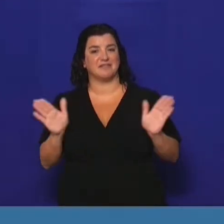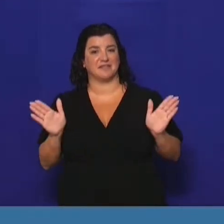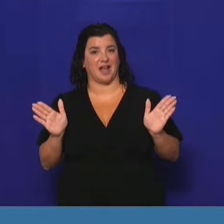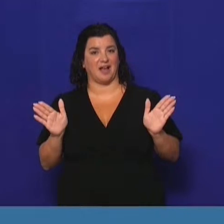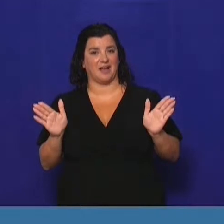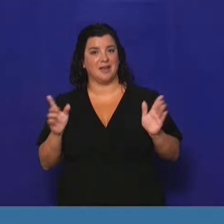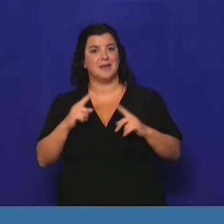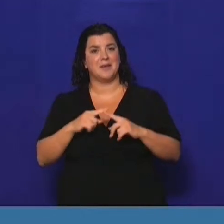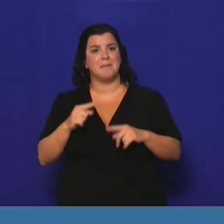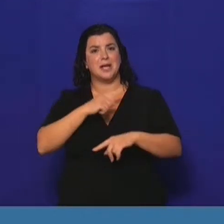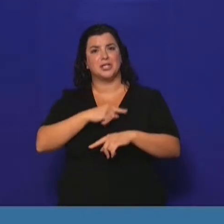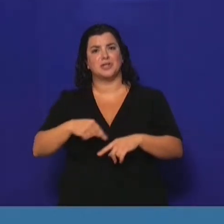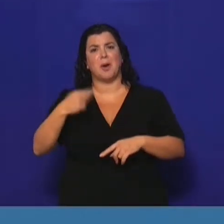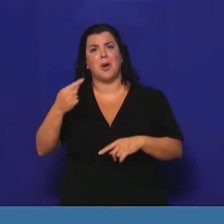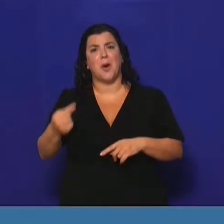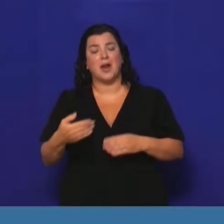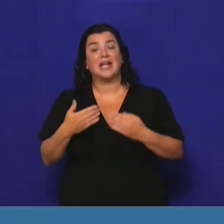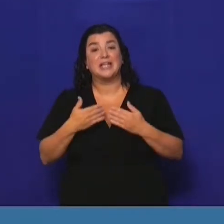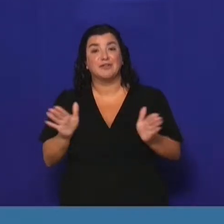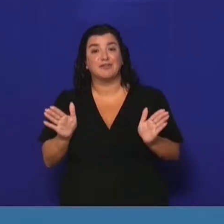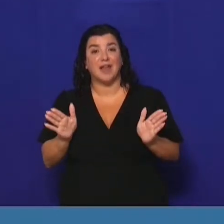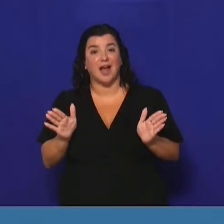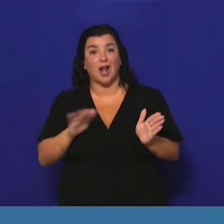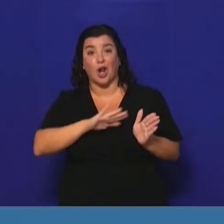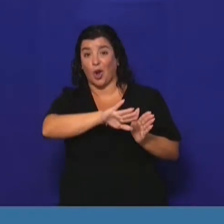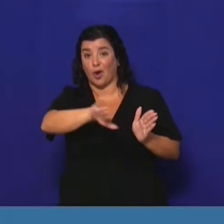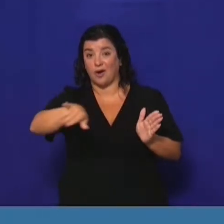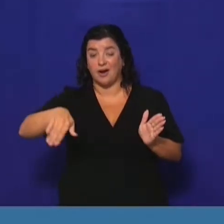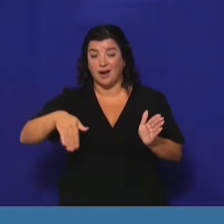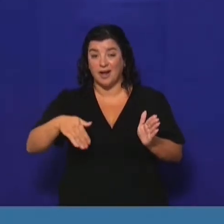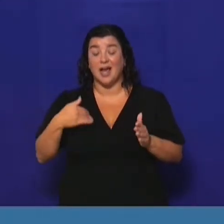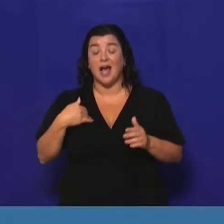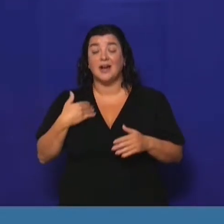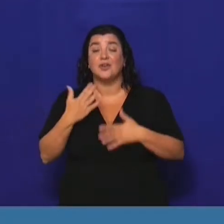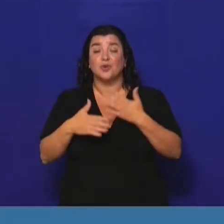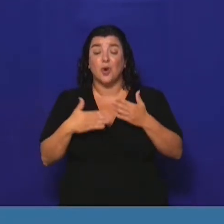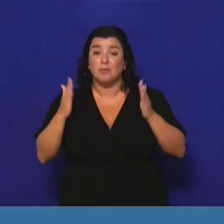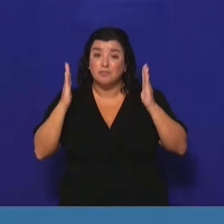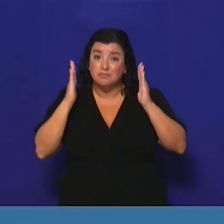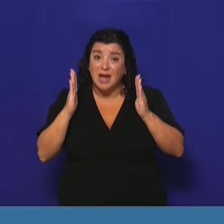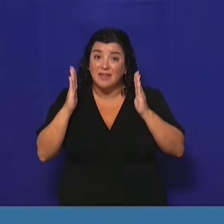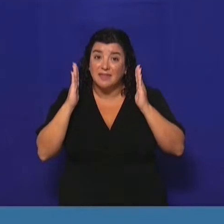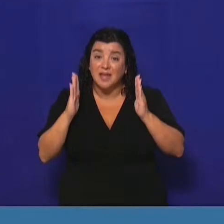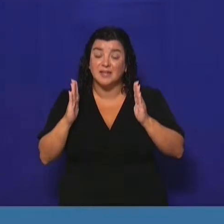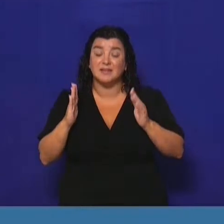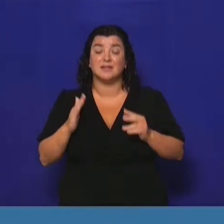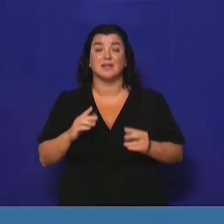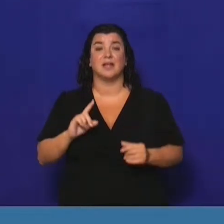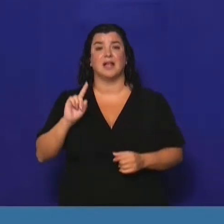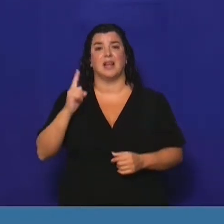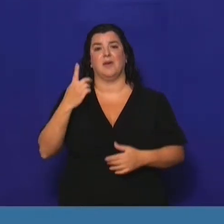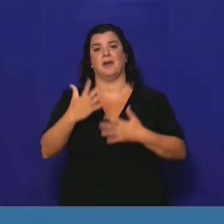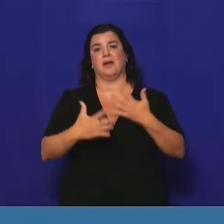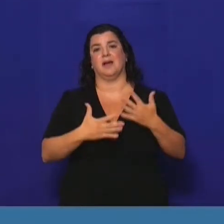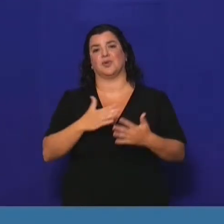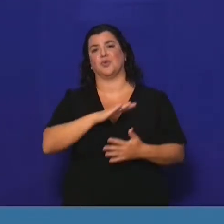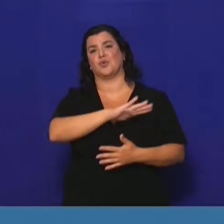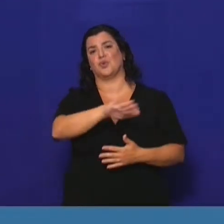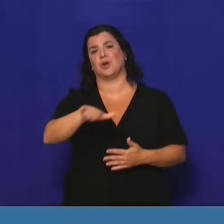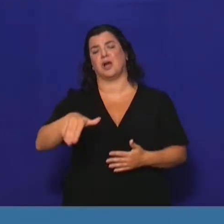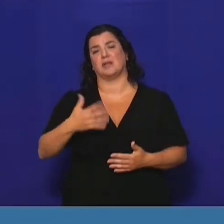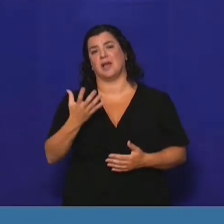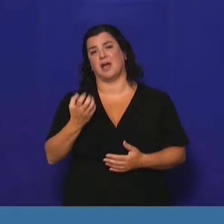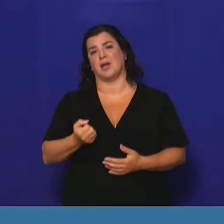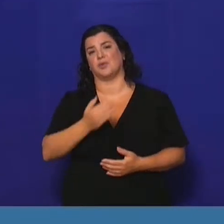issa jinfetħu l-iskejjel l-oħrajn. Rridu nkomplu nagħmlu enfasi l-ewwel nett. Kulħadd għandu r-rol tiegħu fiha